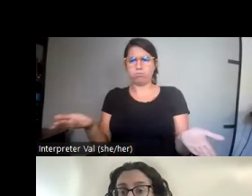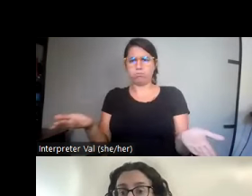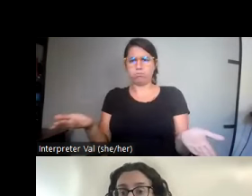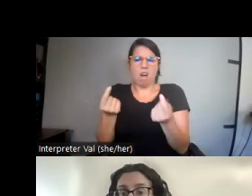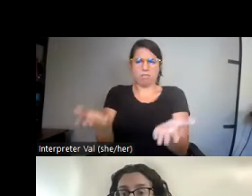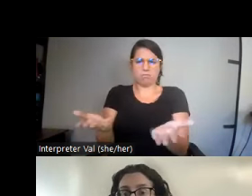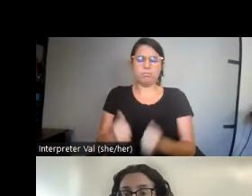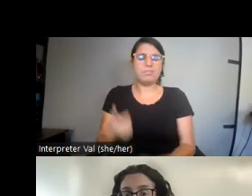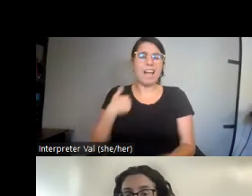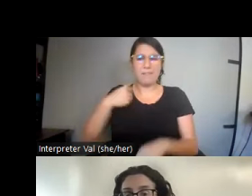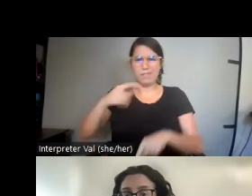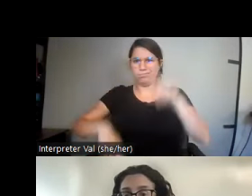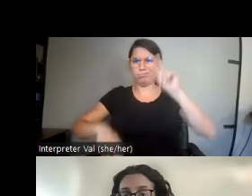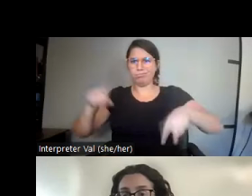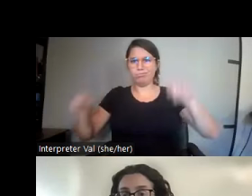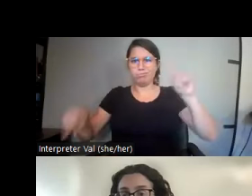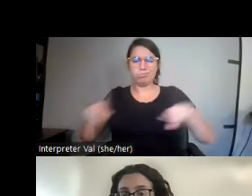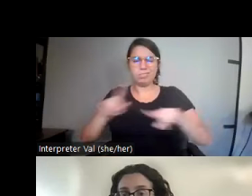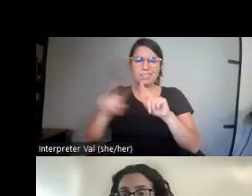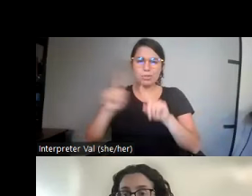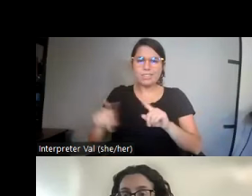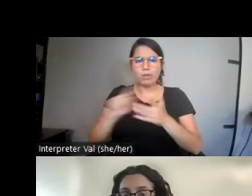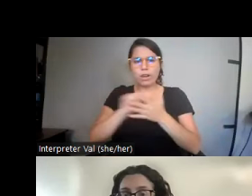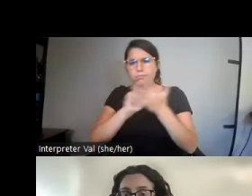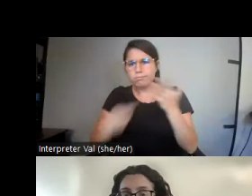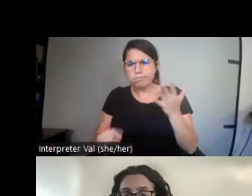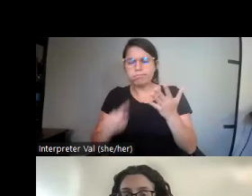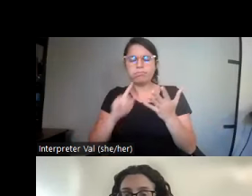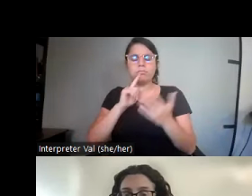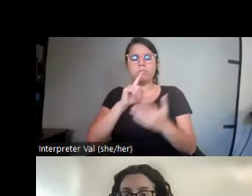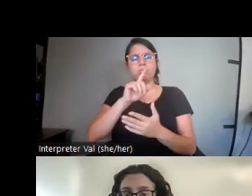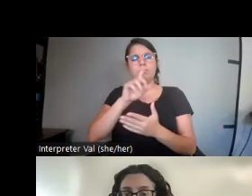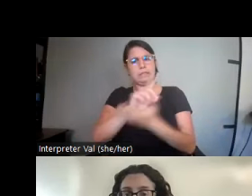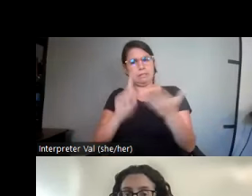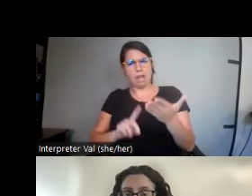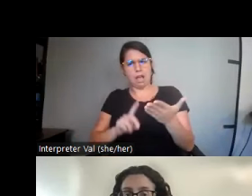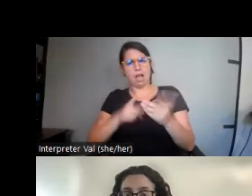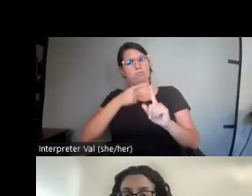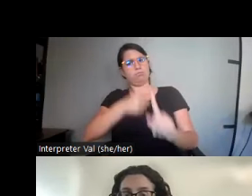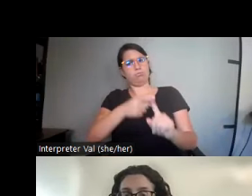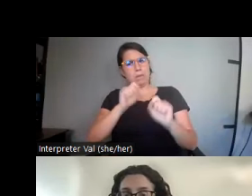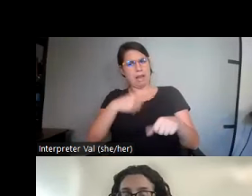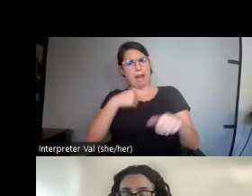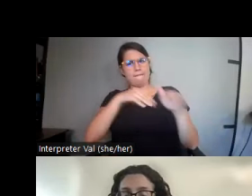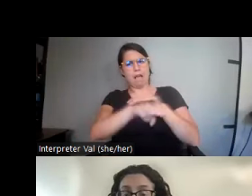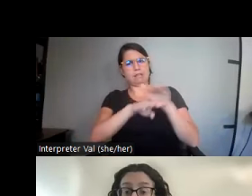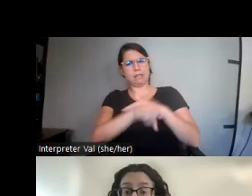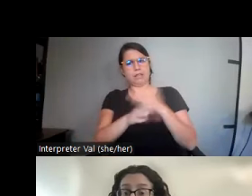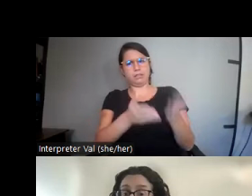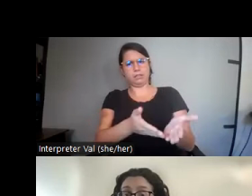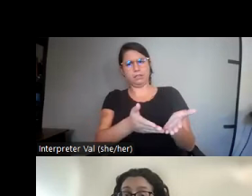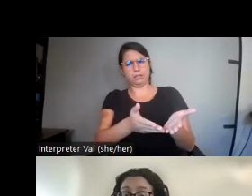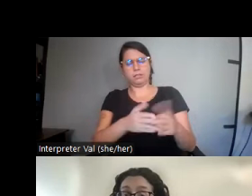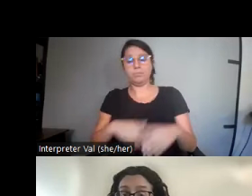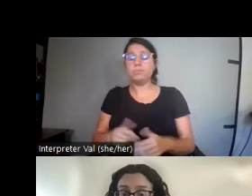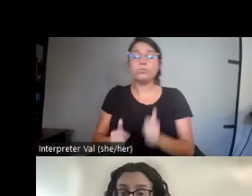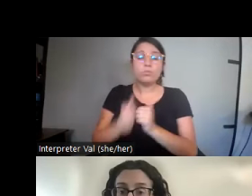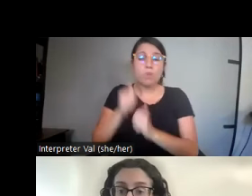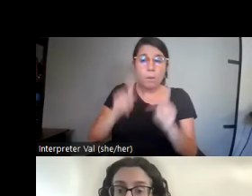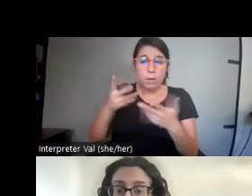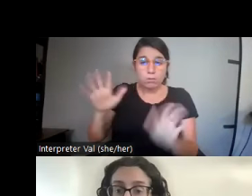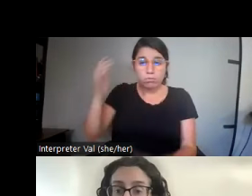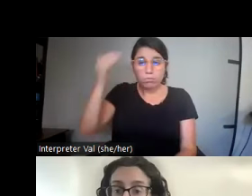There's a variety of legislation designed to ensure access to the polls for people with disabilities. Most people know